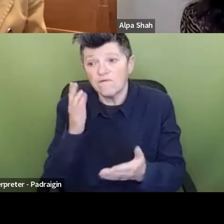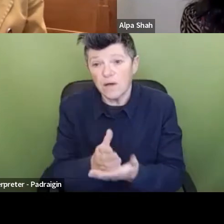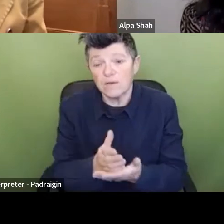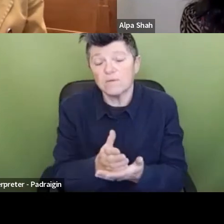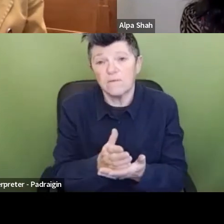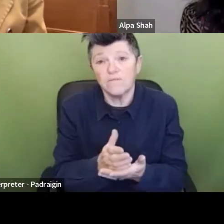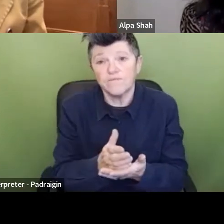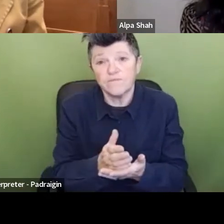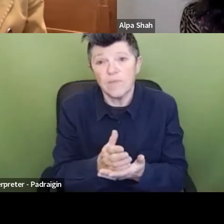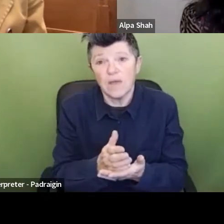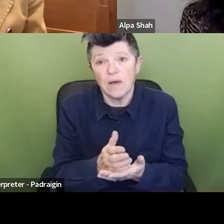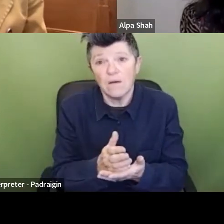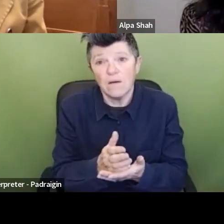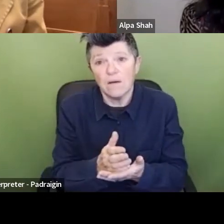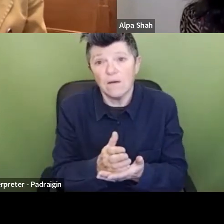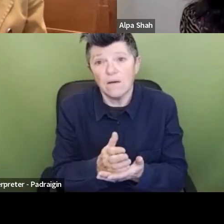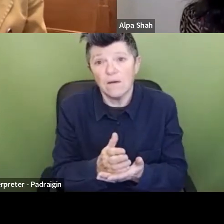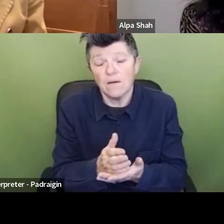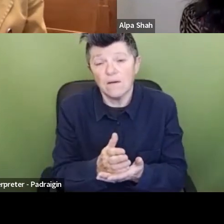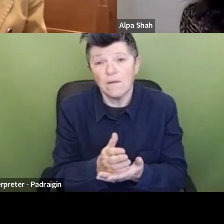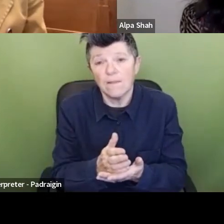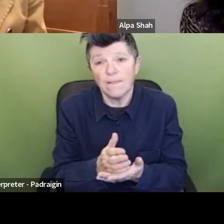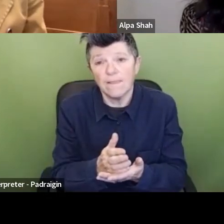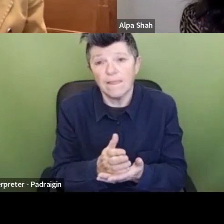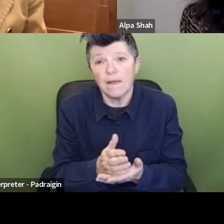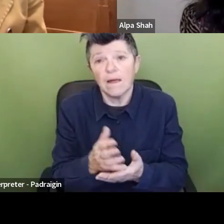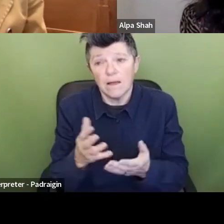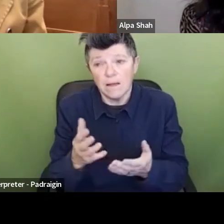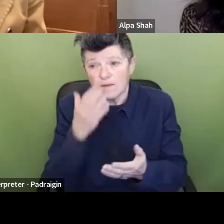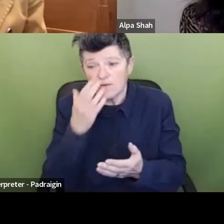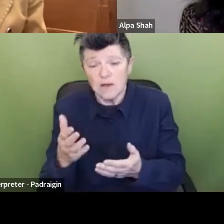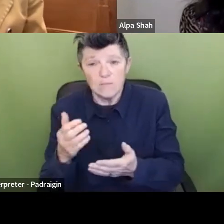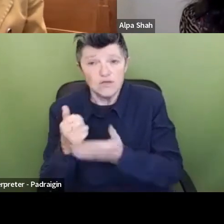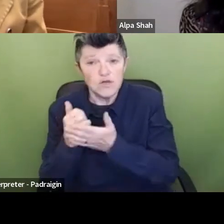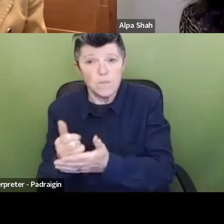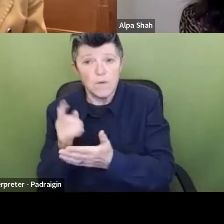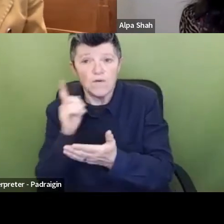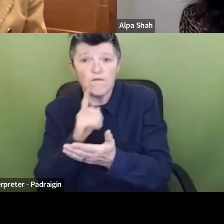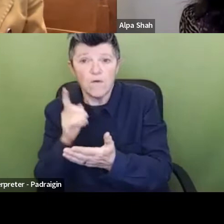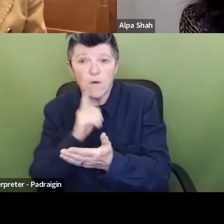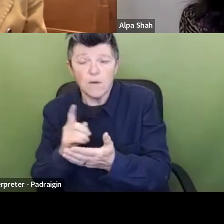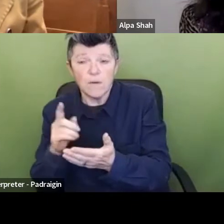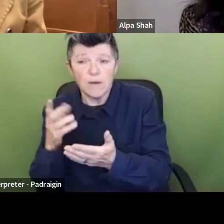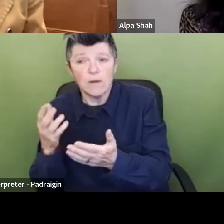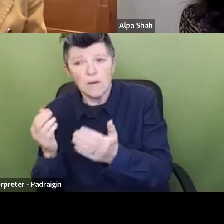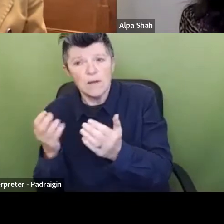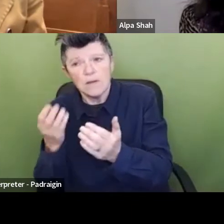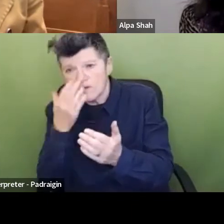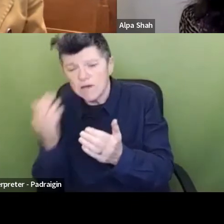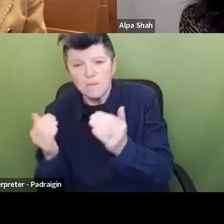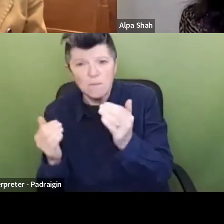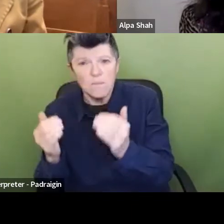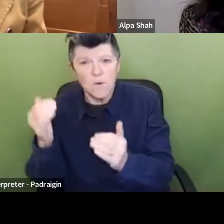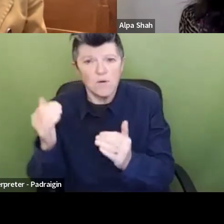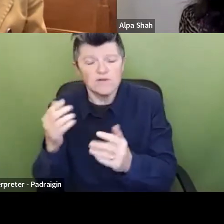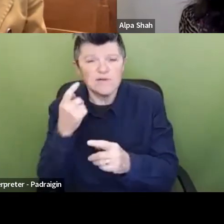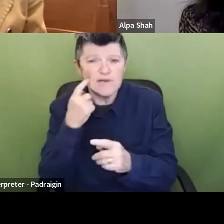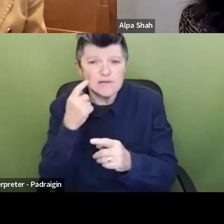bit proportion of support for women on the streets that makes it slightly easier for them to leave quickly.